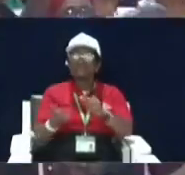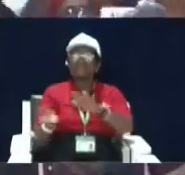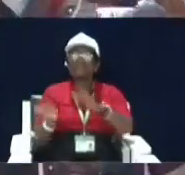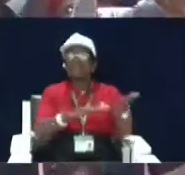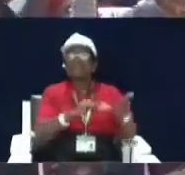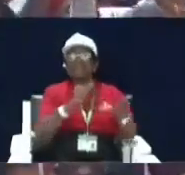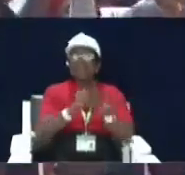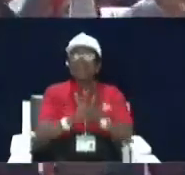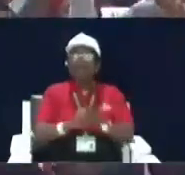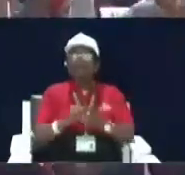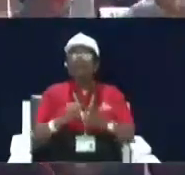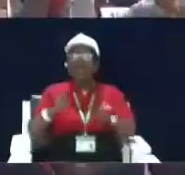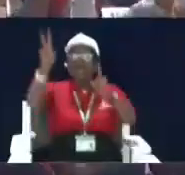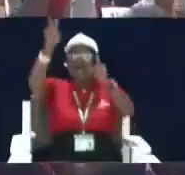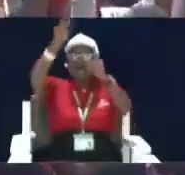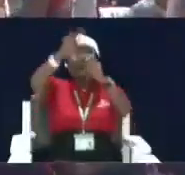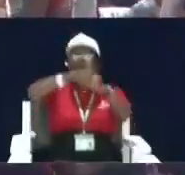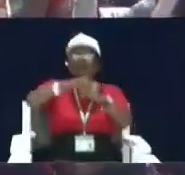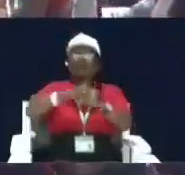postponed.